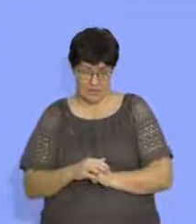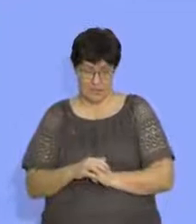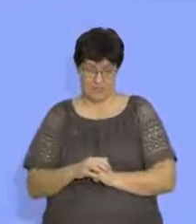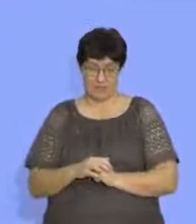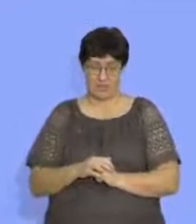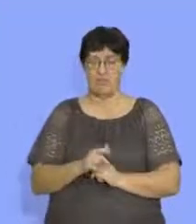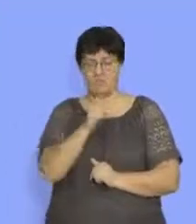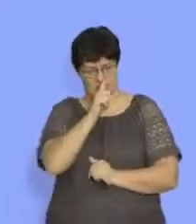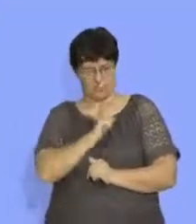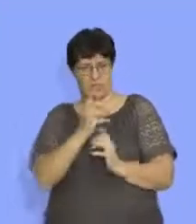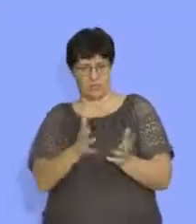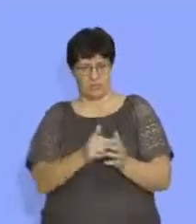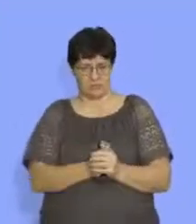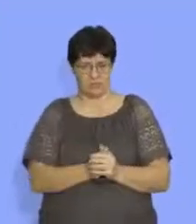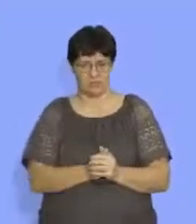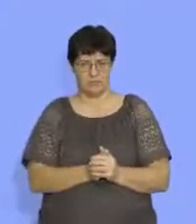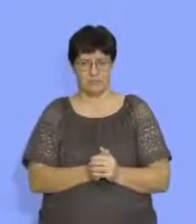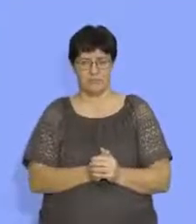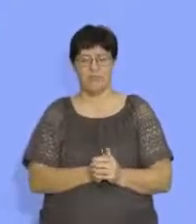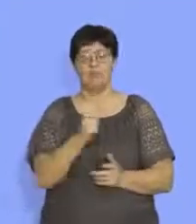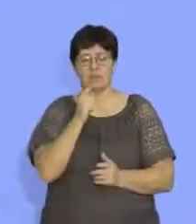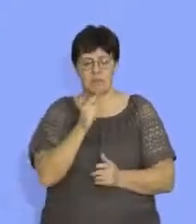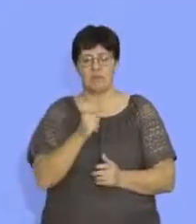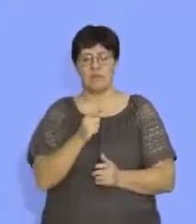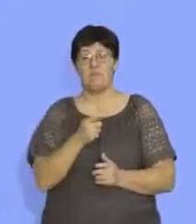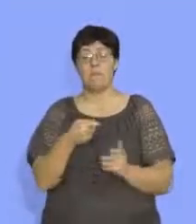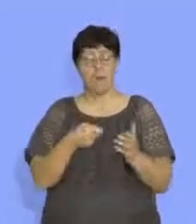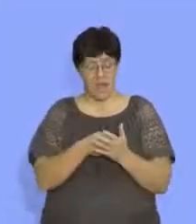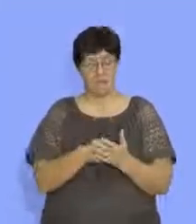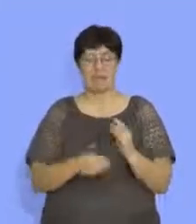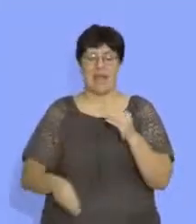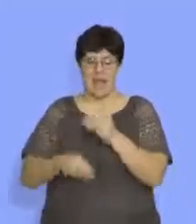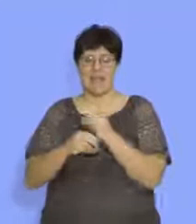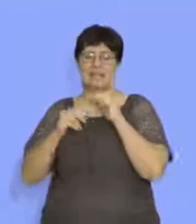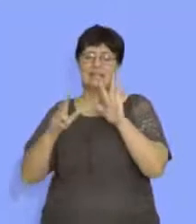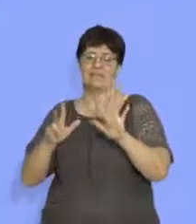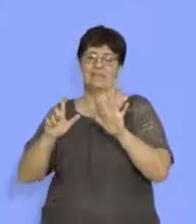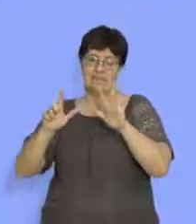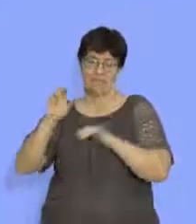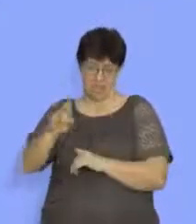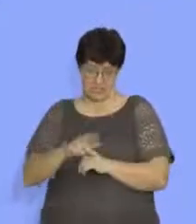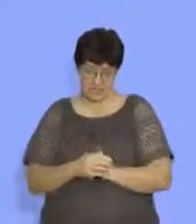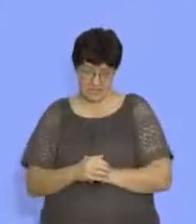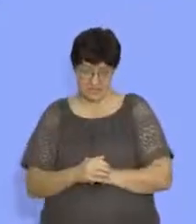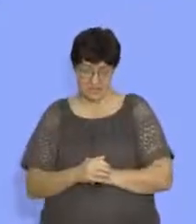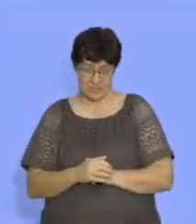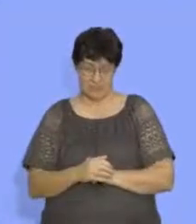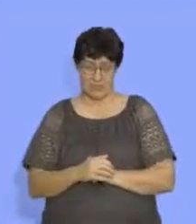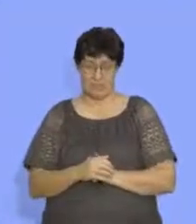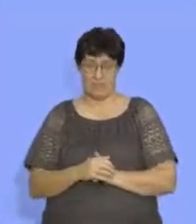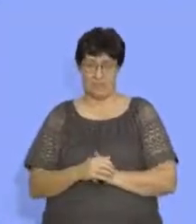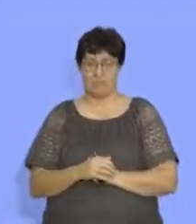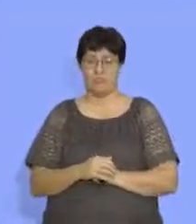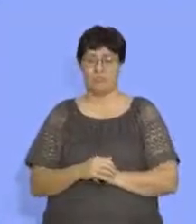that's what we are actually being told here, that if I want to buy a pizza, I must add 7 Rand to the price of the